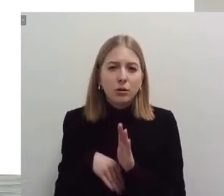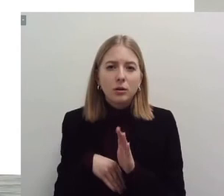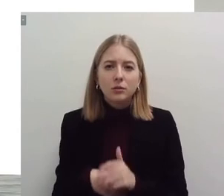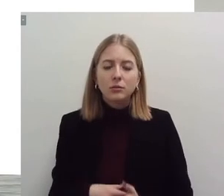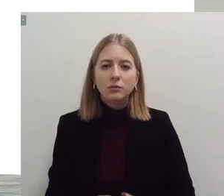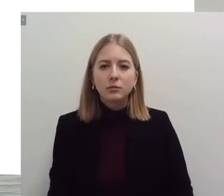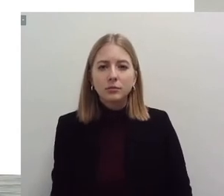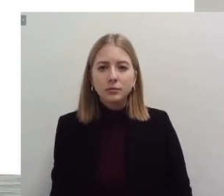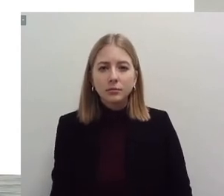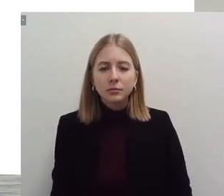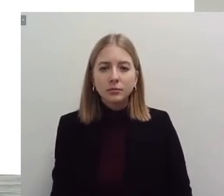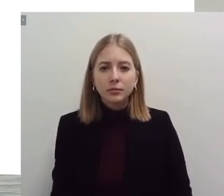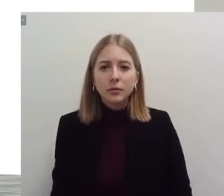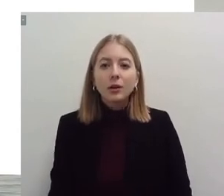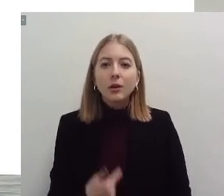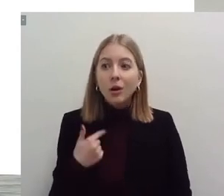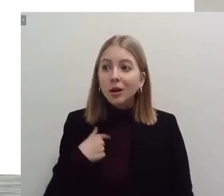it doesn't make sense to them either,